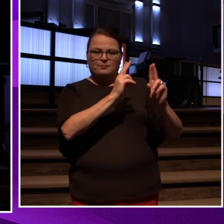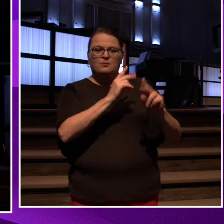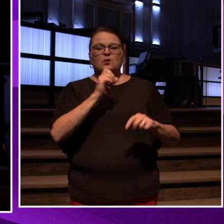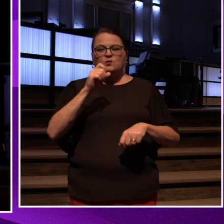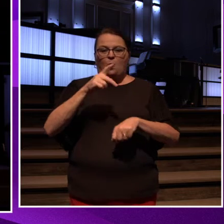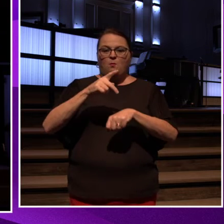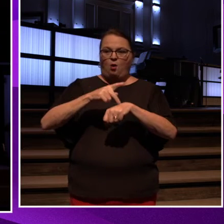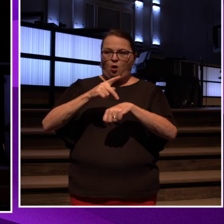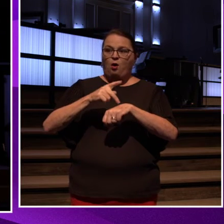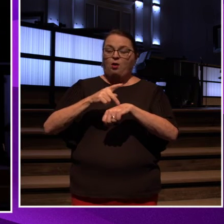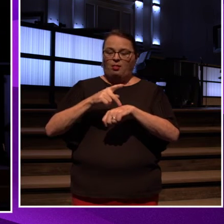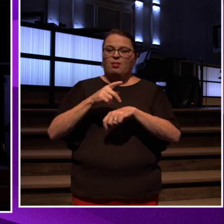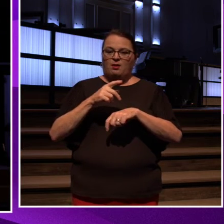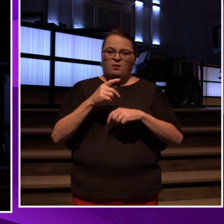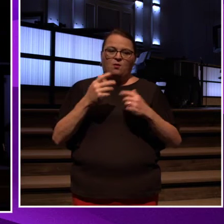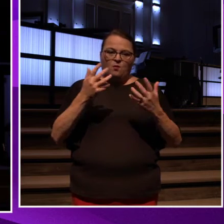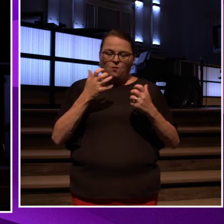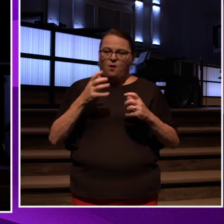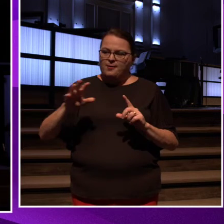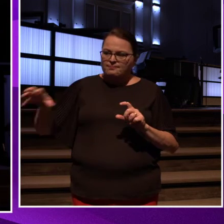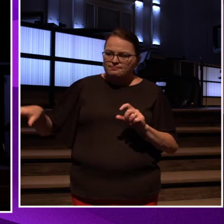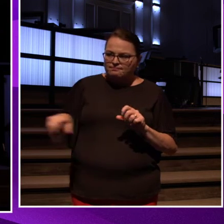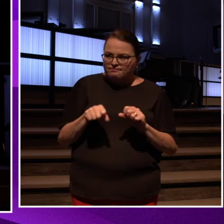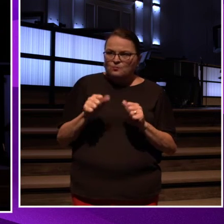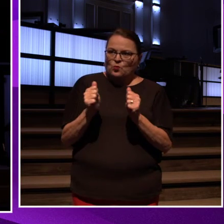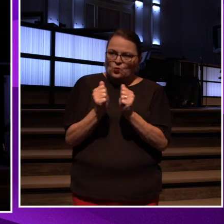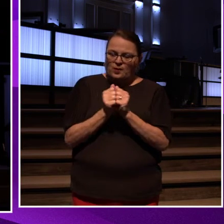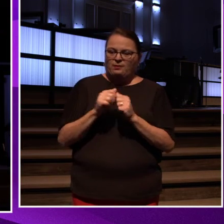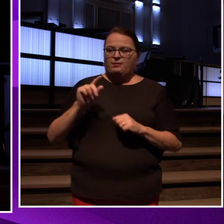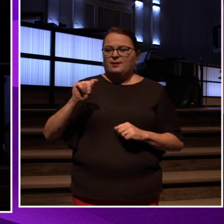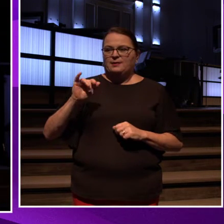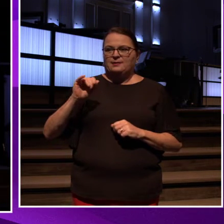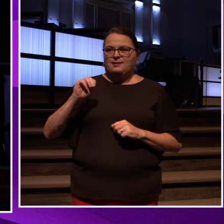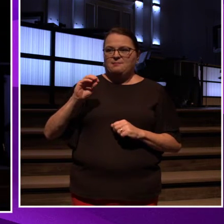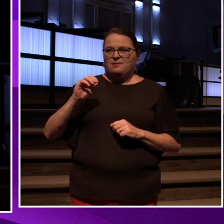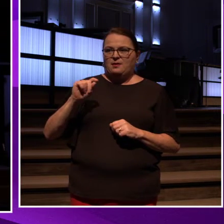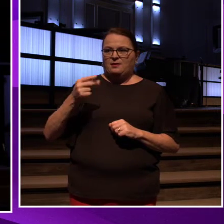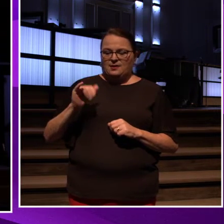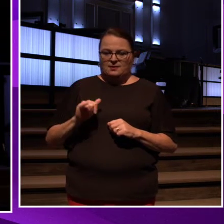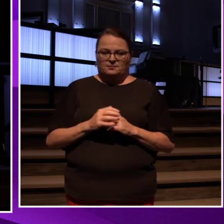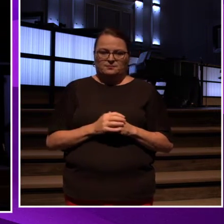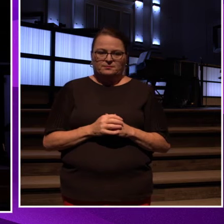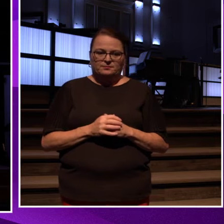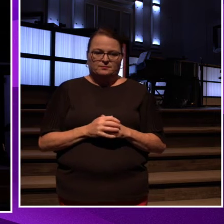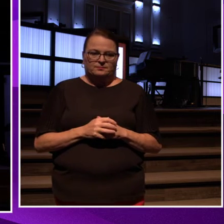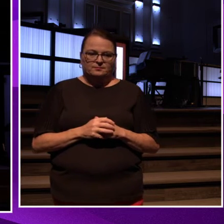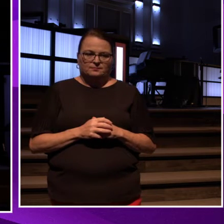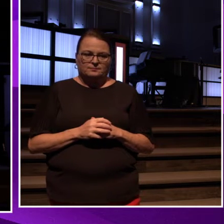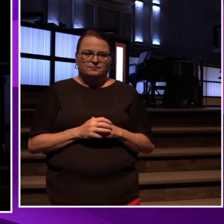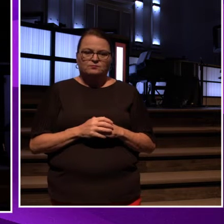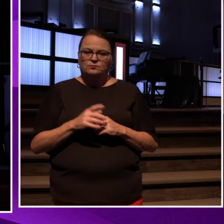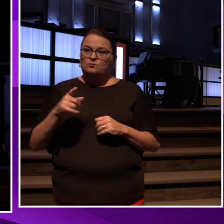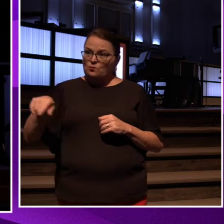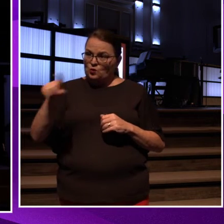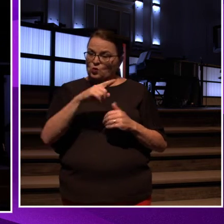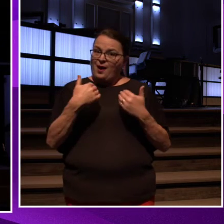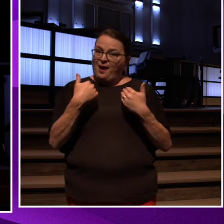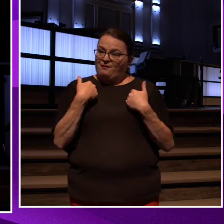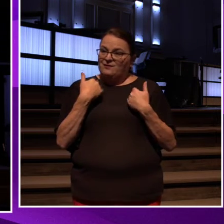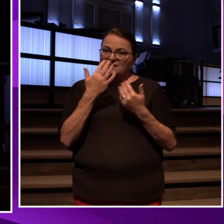he wanted to take Timothy with him. I wonder if you've got someone in your life that